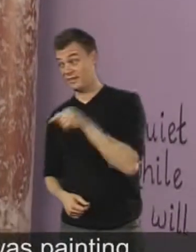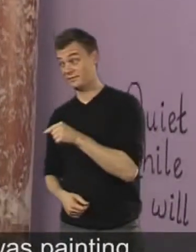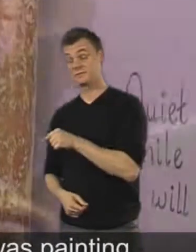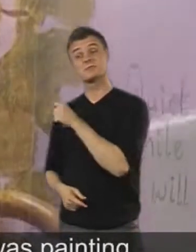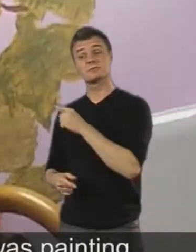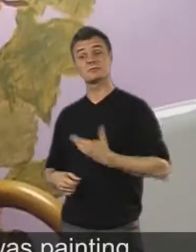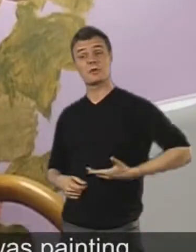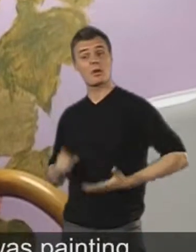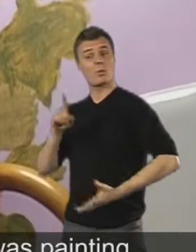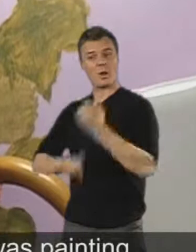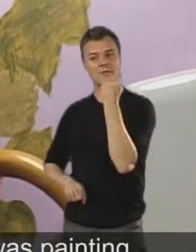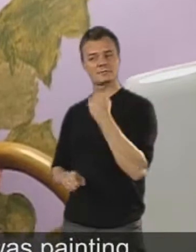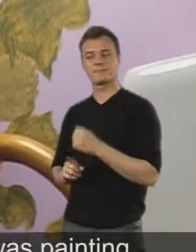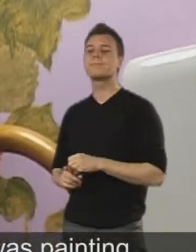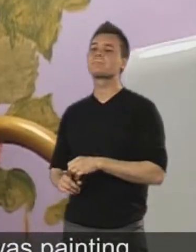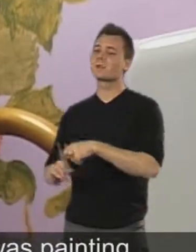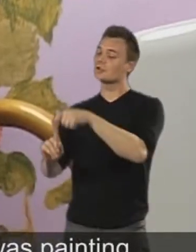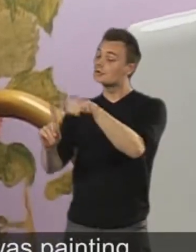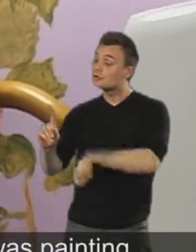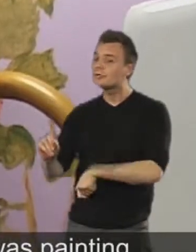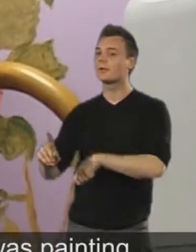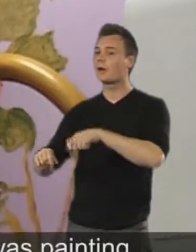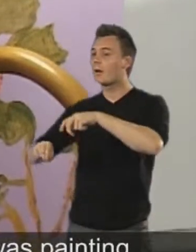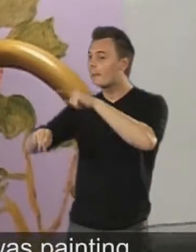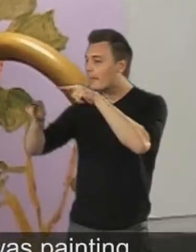competition, and the student who was painting